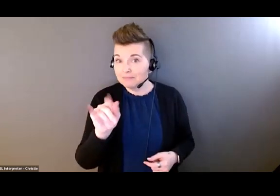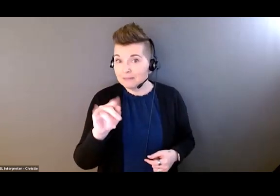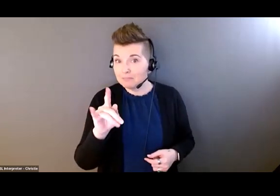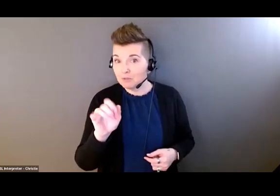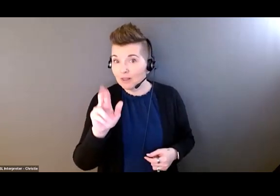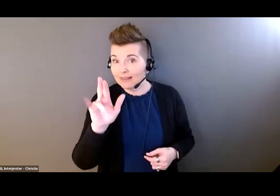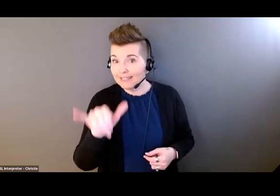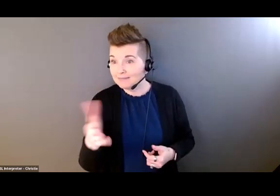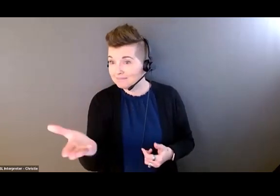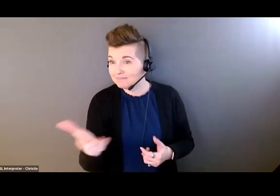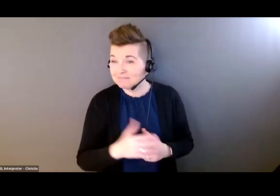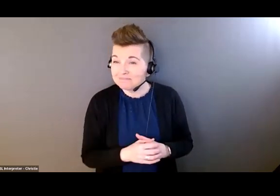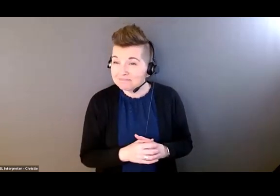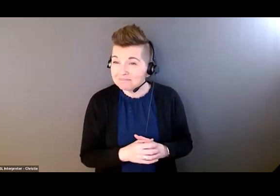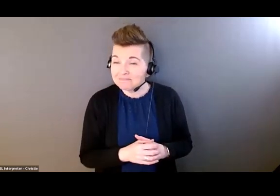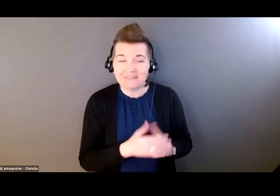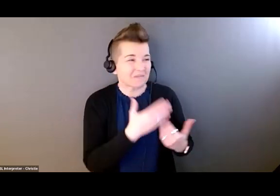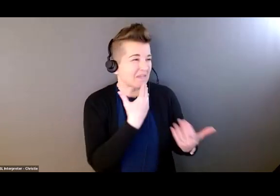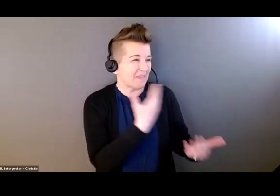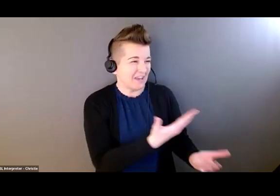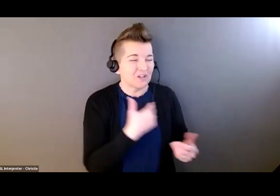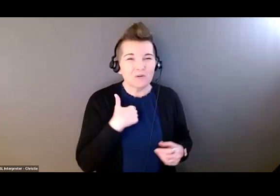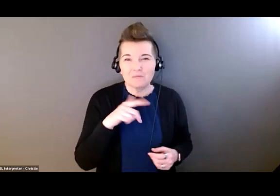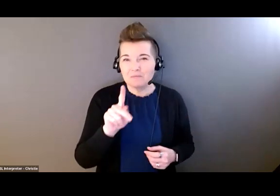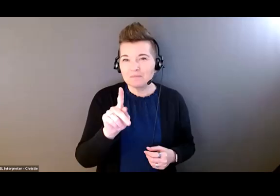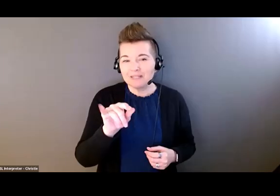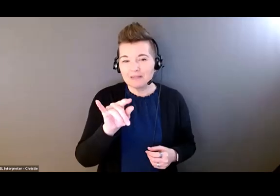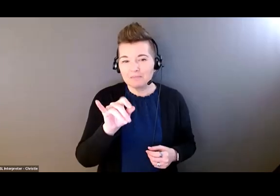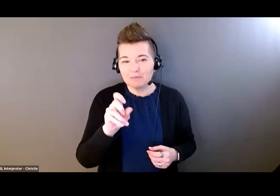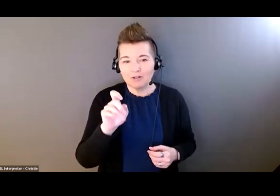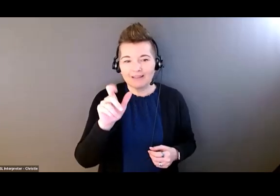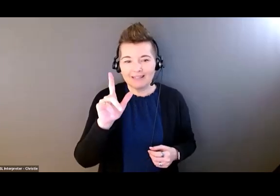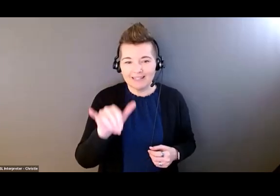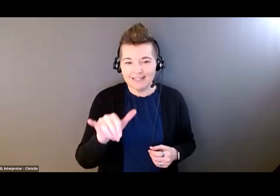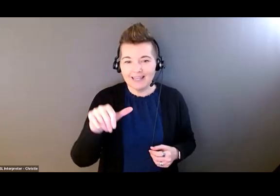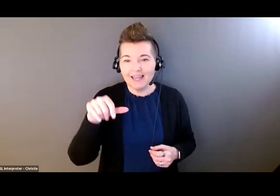introduce herself now before we move to the next slides.